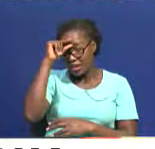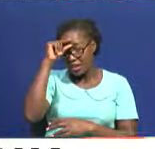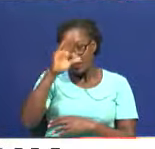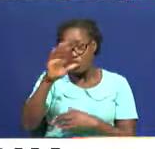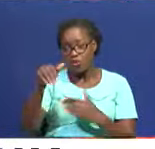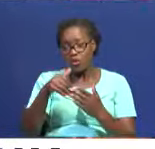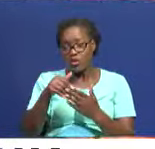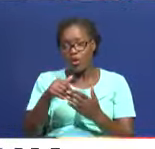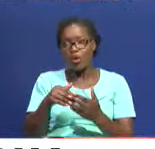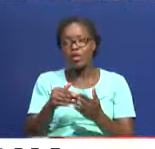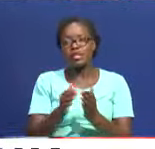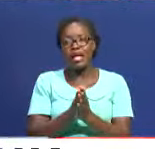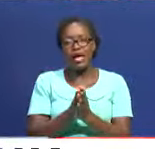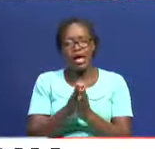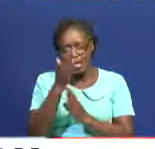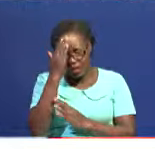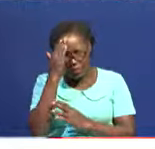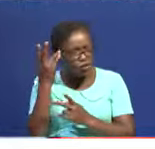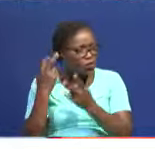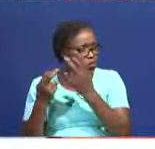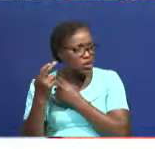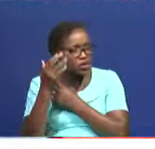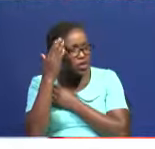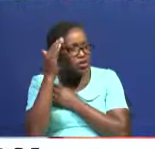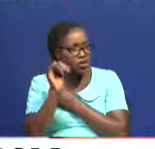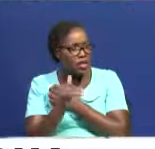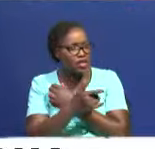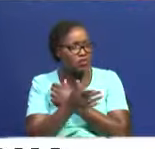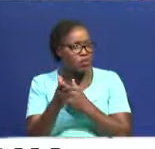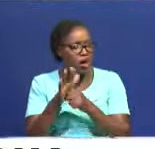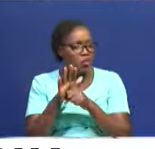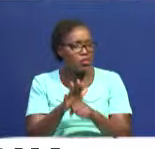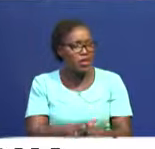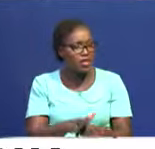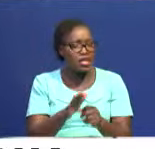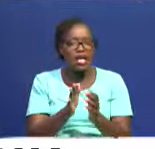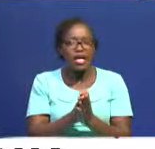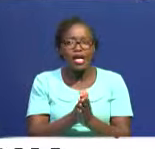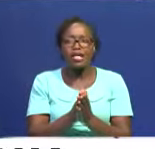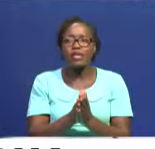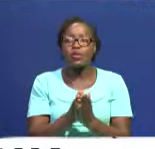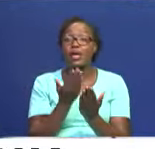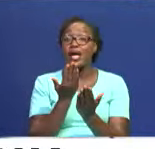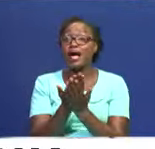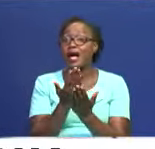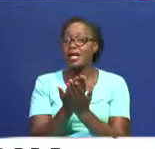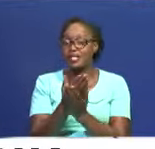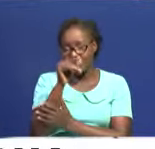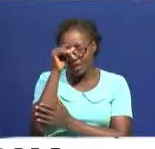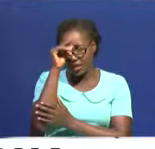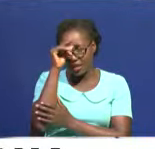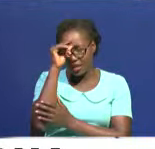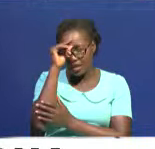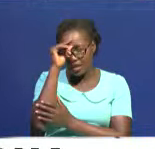all the humility could listen and know that these people are pressed. Tunaomba serikali